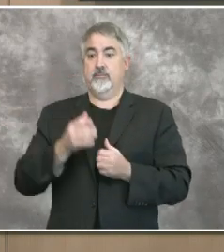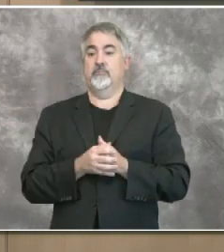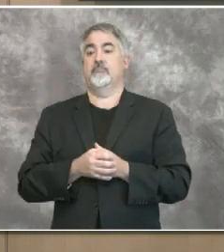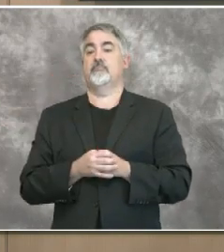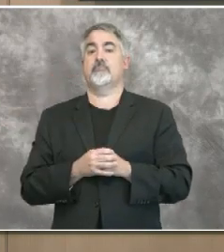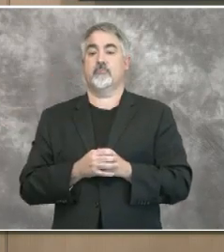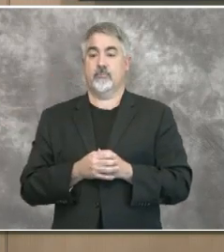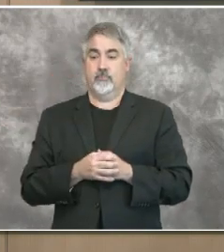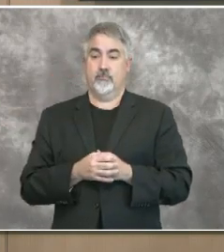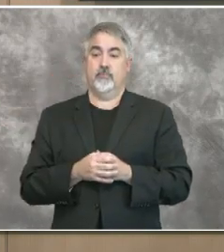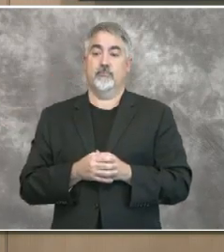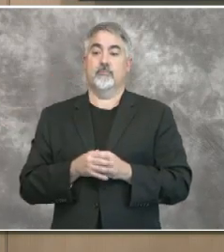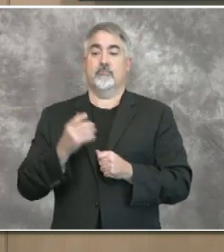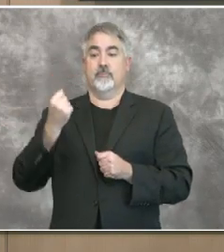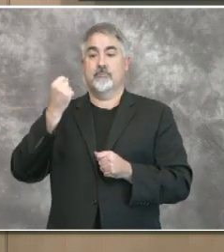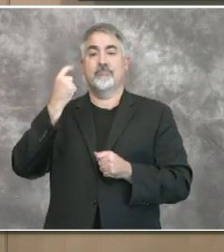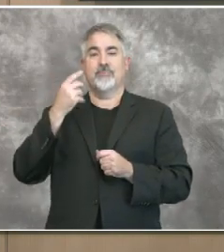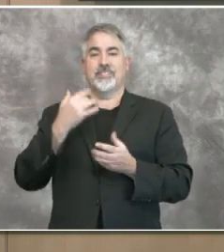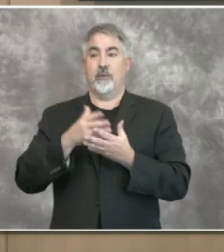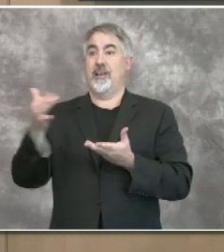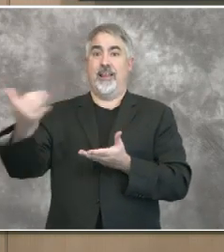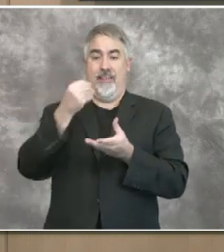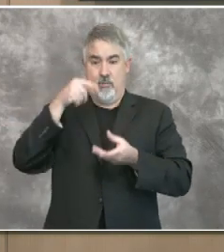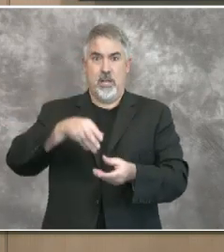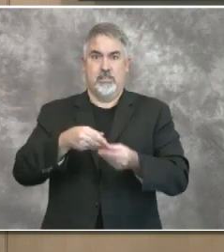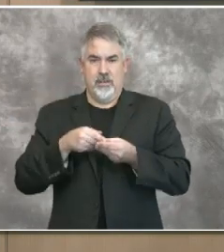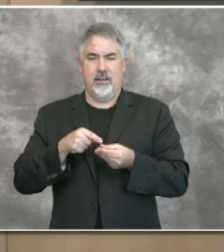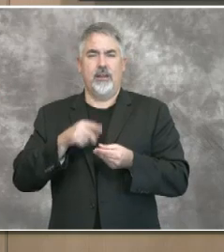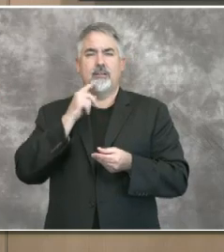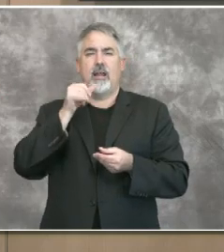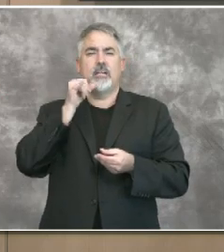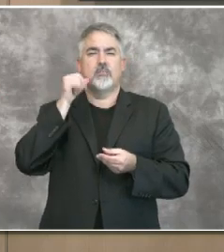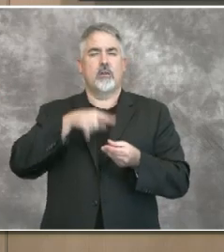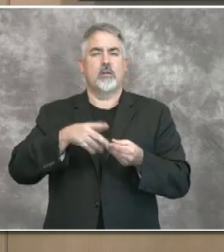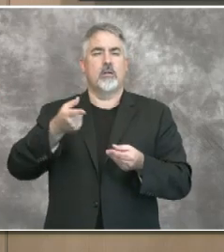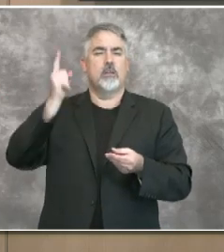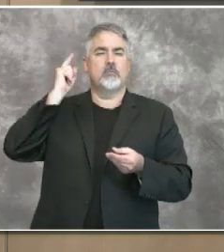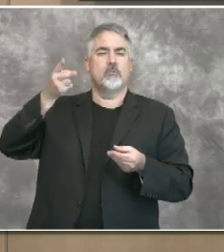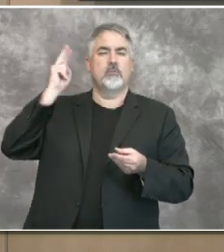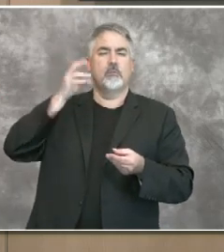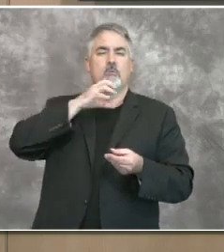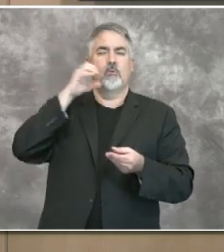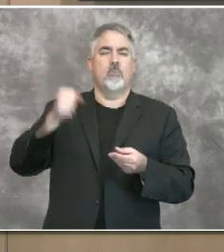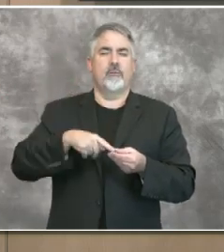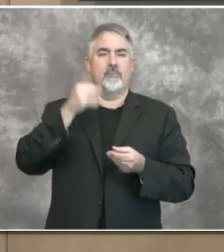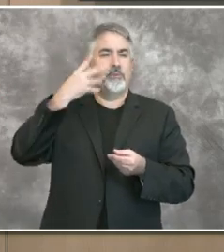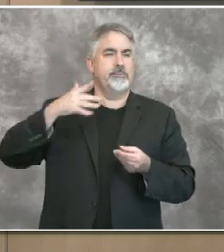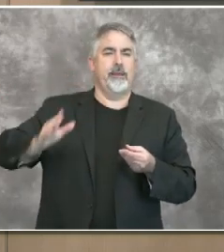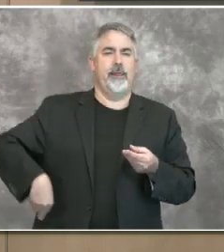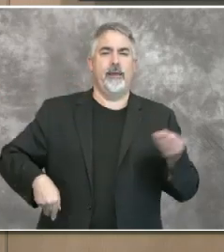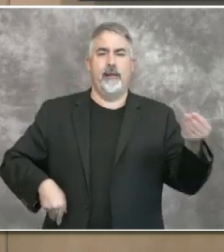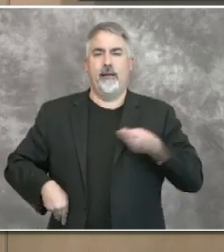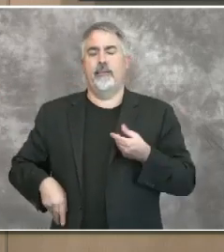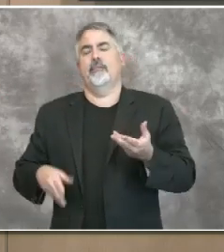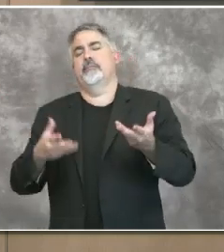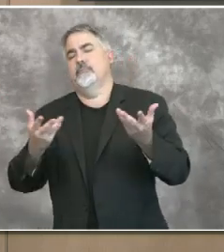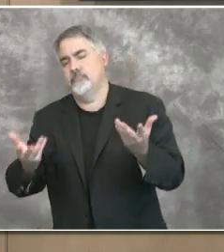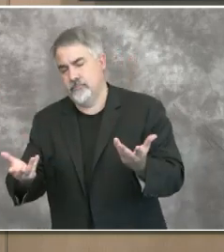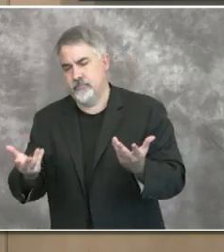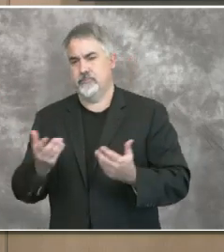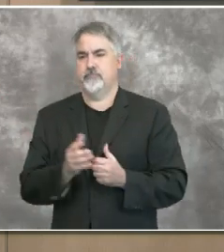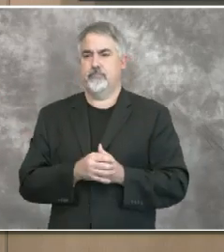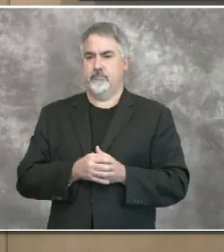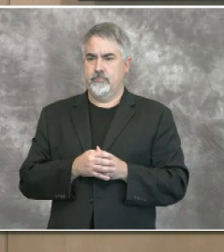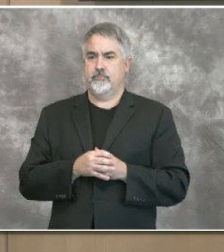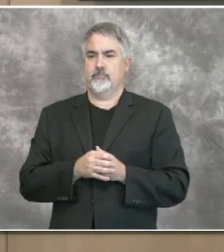so the turnaround time is still an issue. That's why it's really great to hear that at least 2 of our local